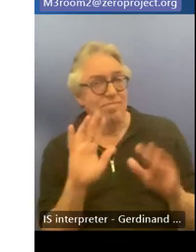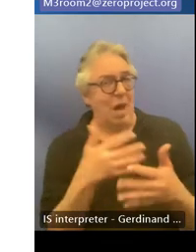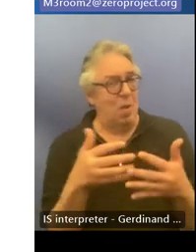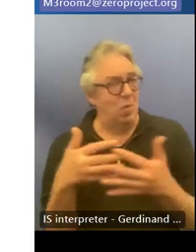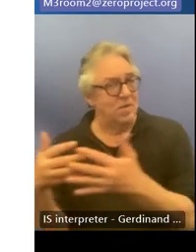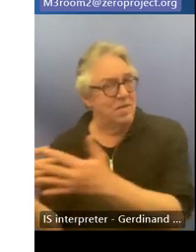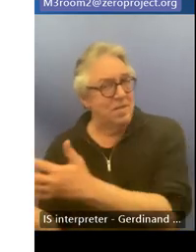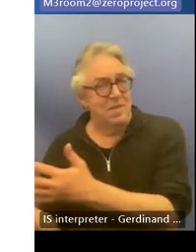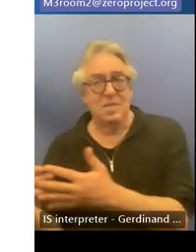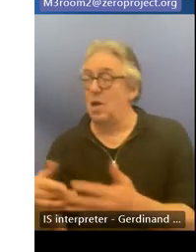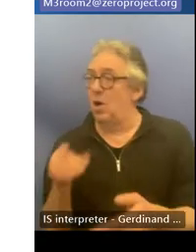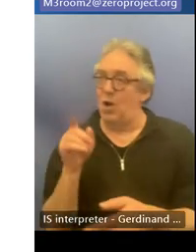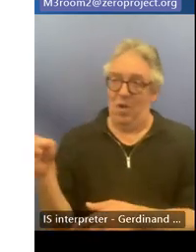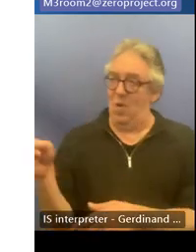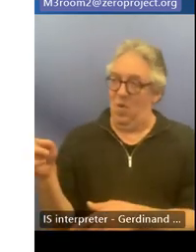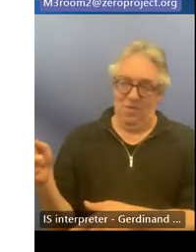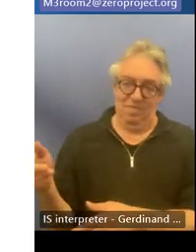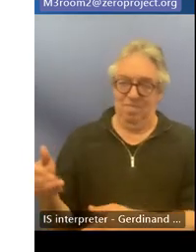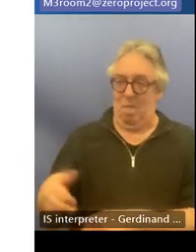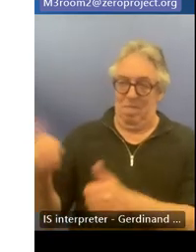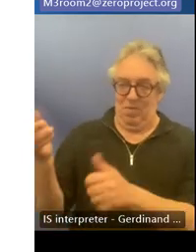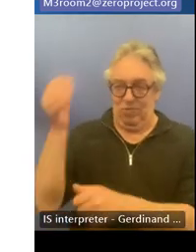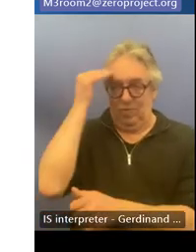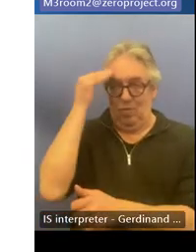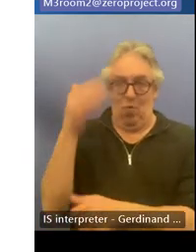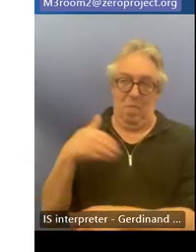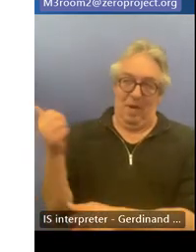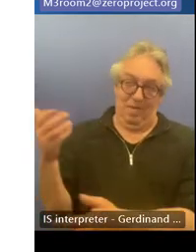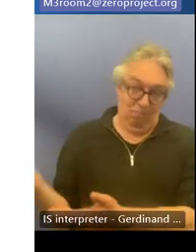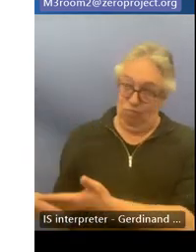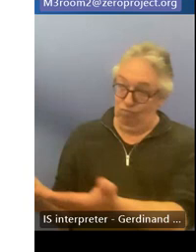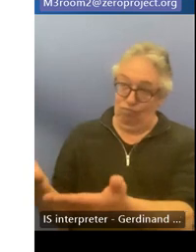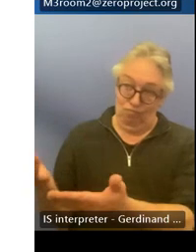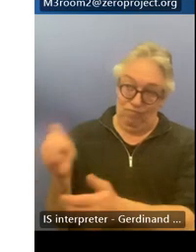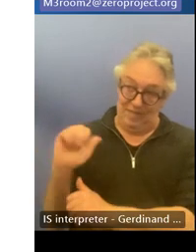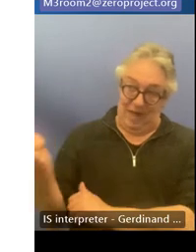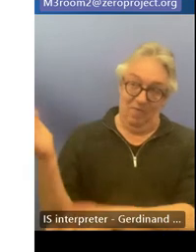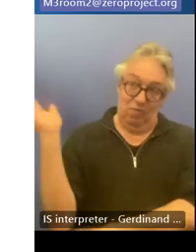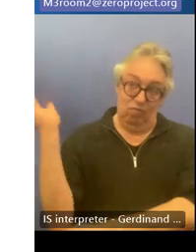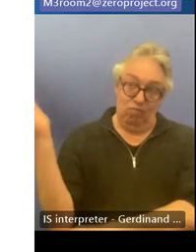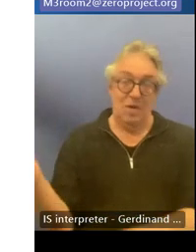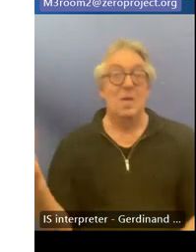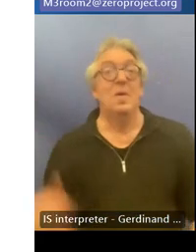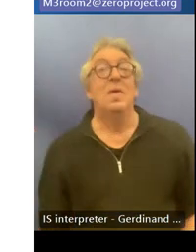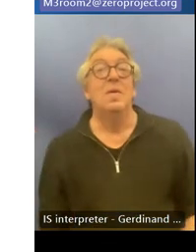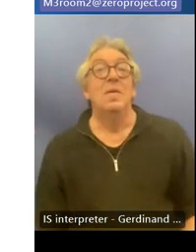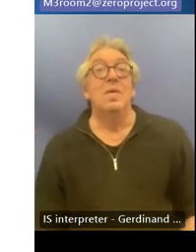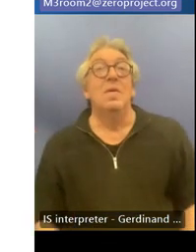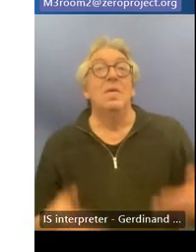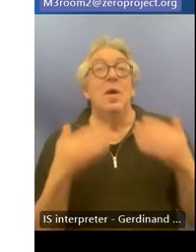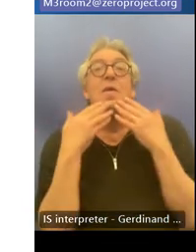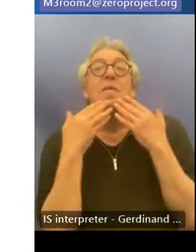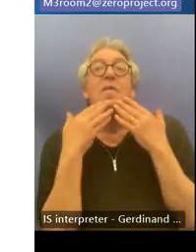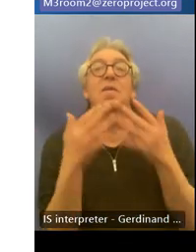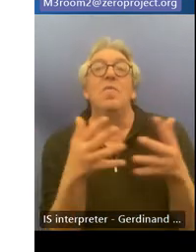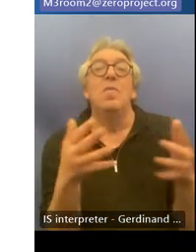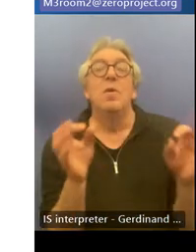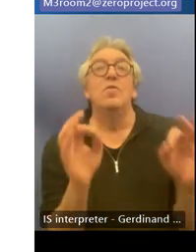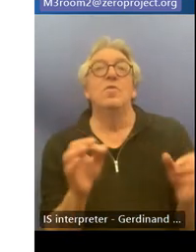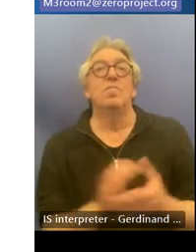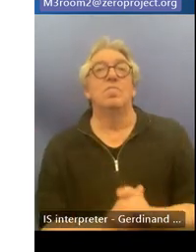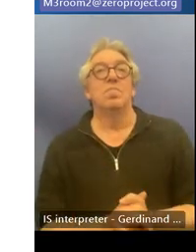because you are the best person to introduce the project. So, the is yours. Well, thank you very much, Lydia. I think